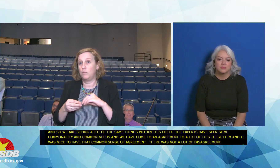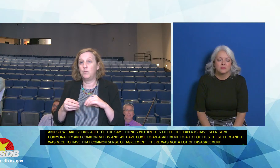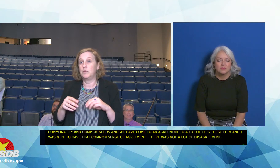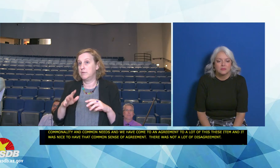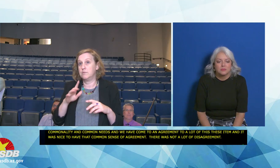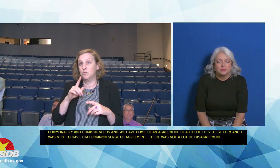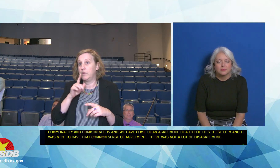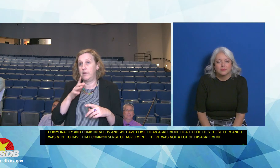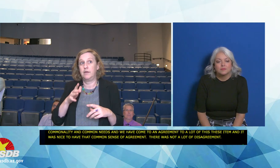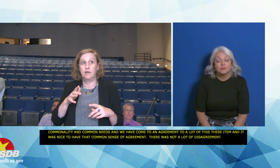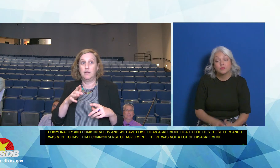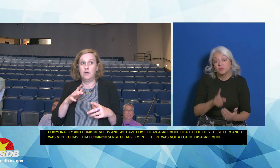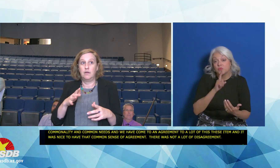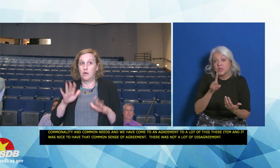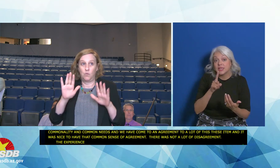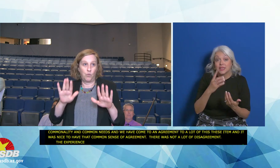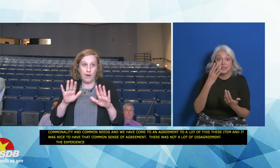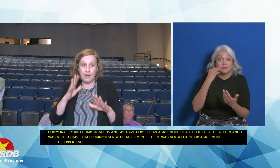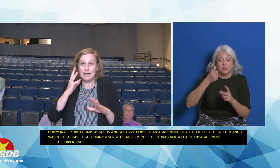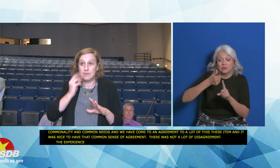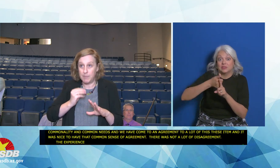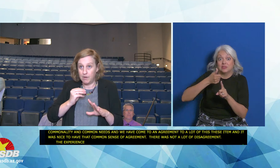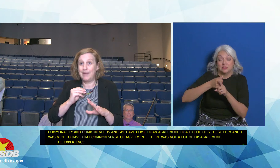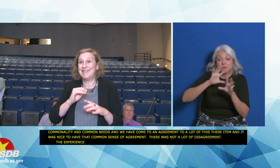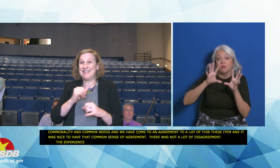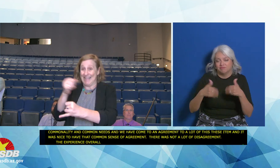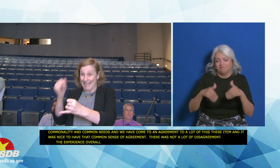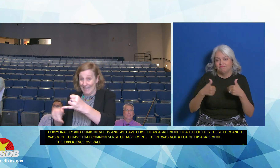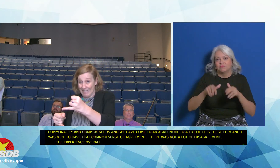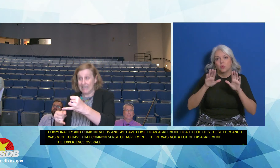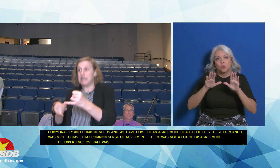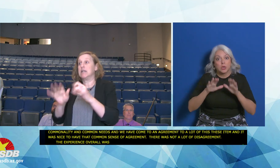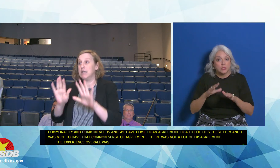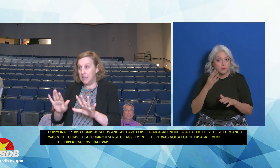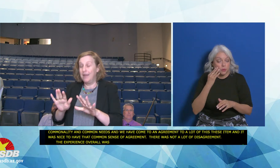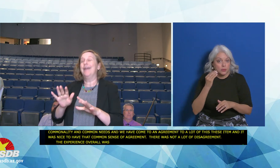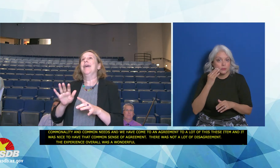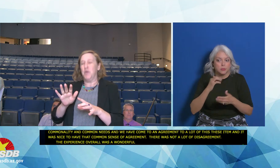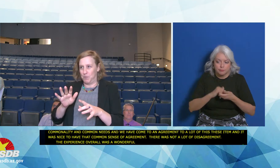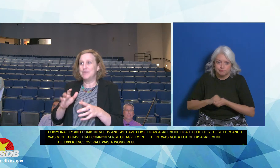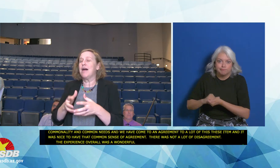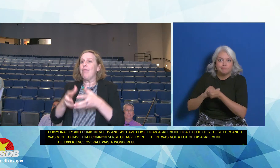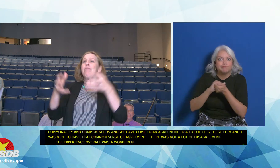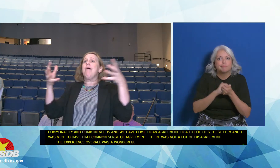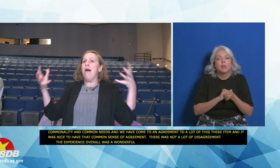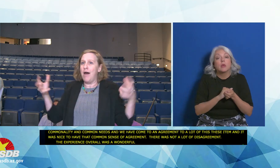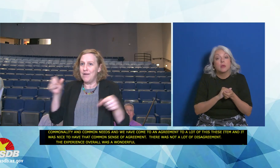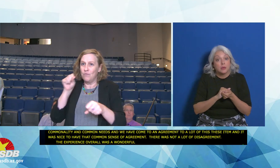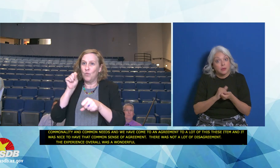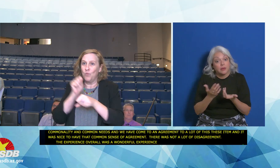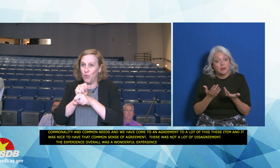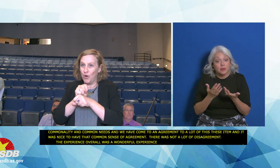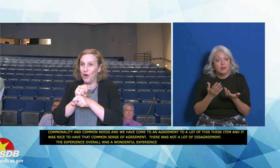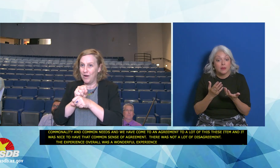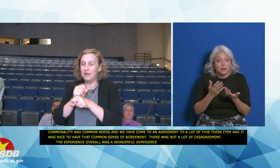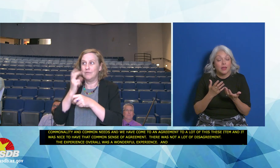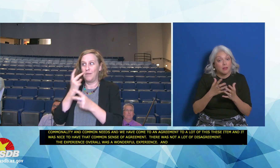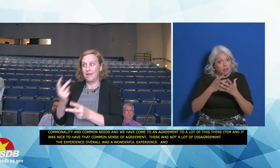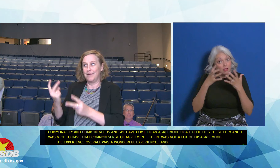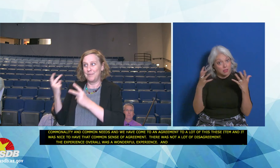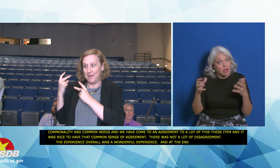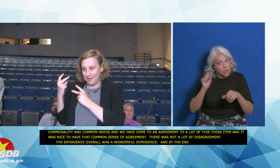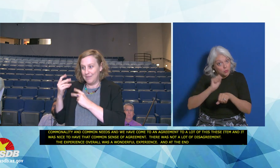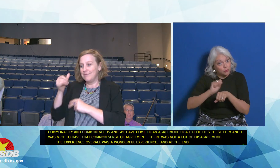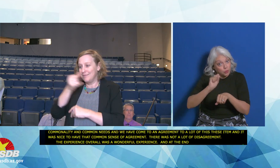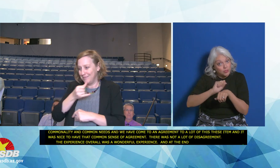The experience overall was a wonderful experience, and at the end, while